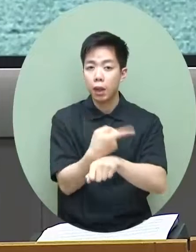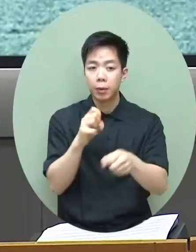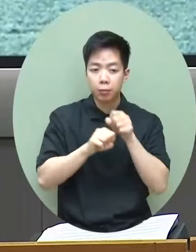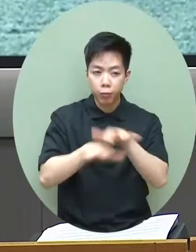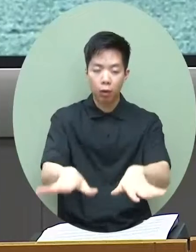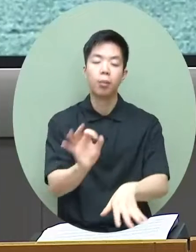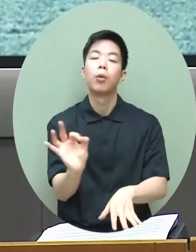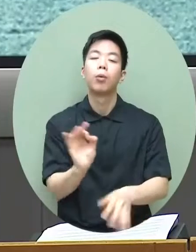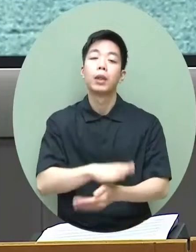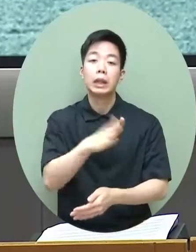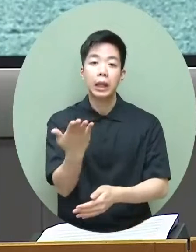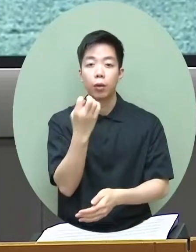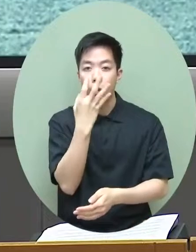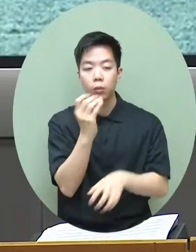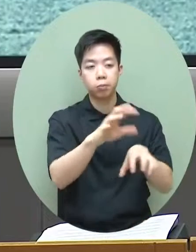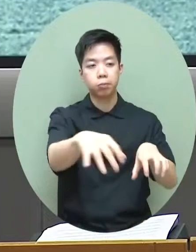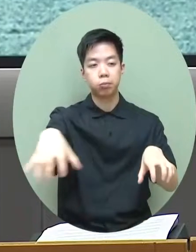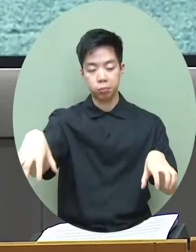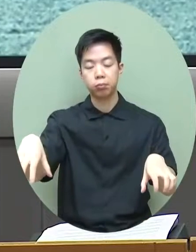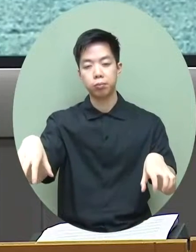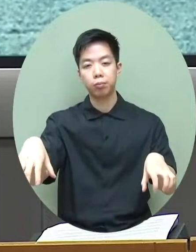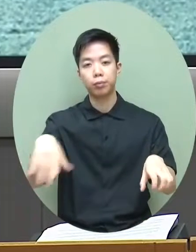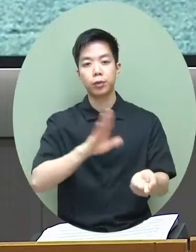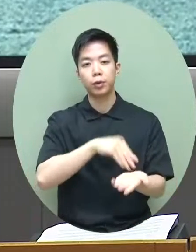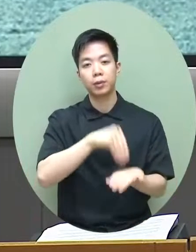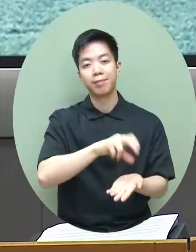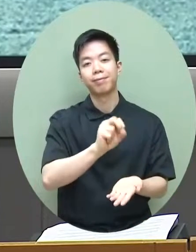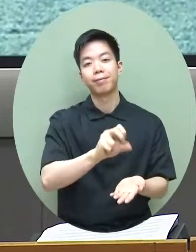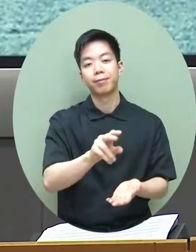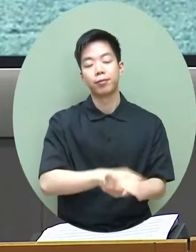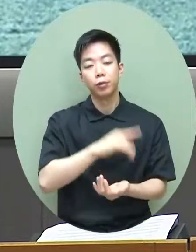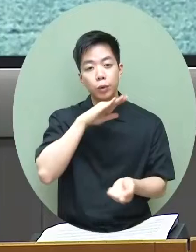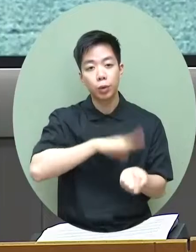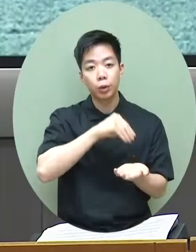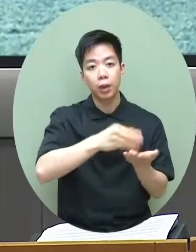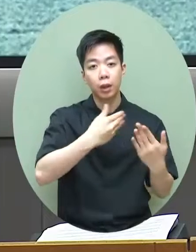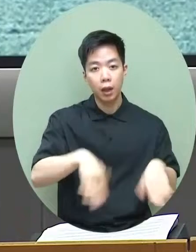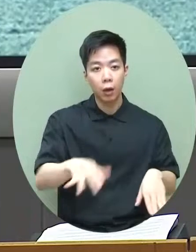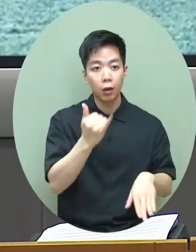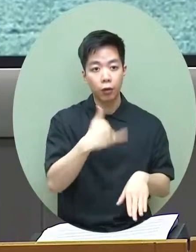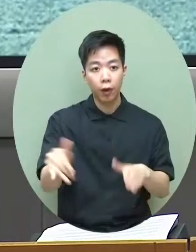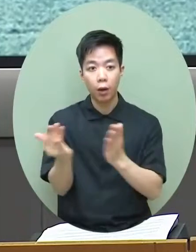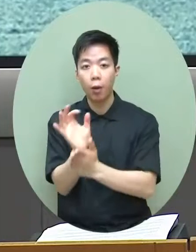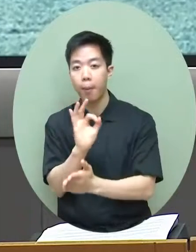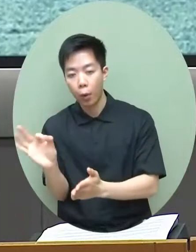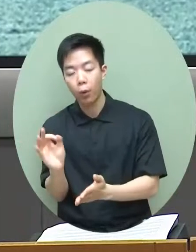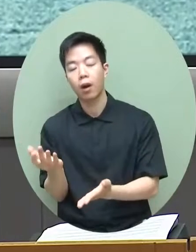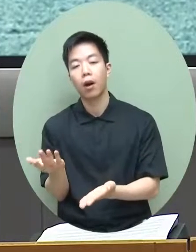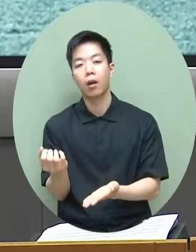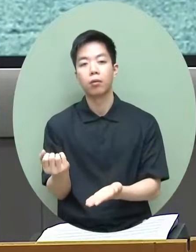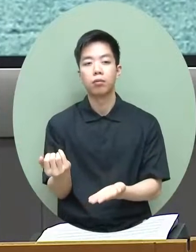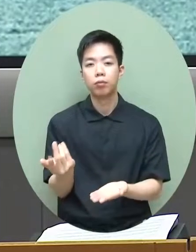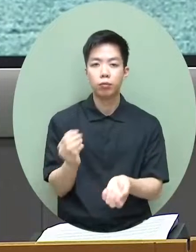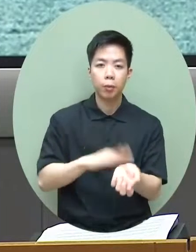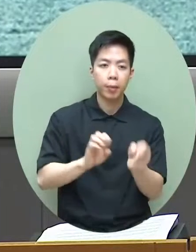community. So as long as the student tested positive, do not return to school, and there's no outbreak in schools, then